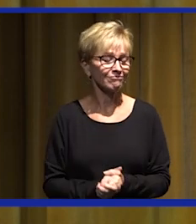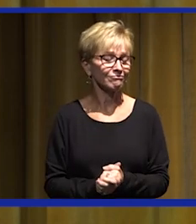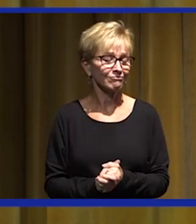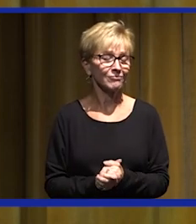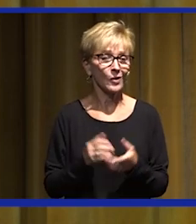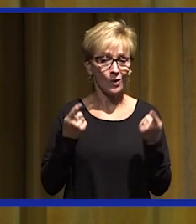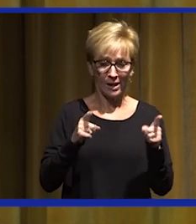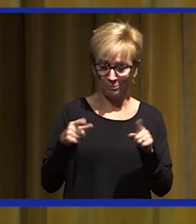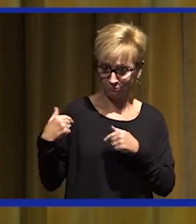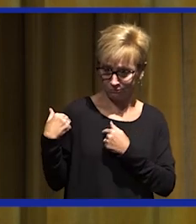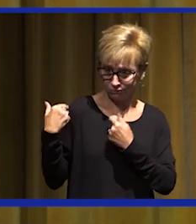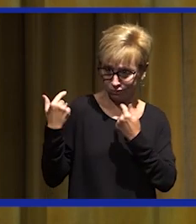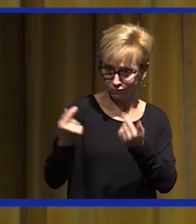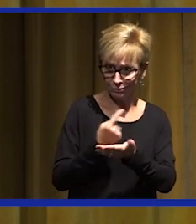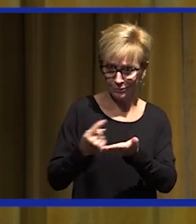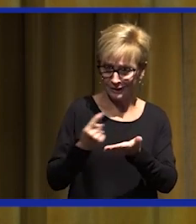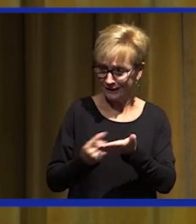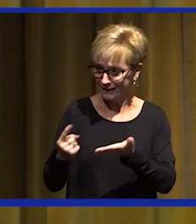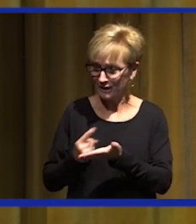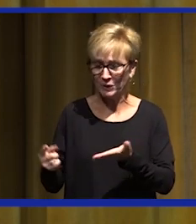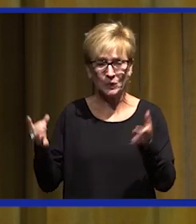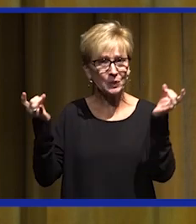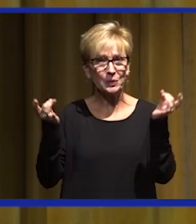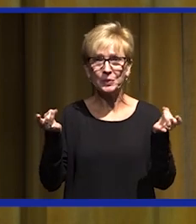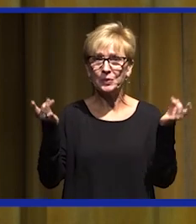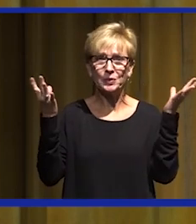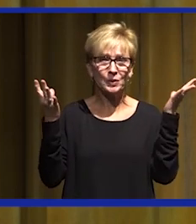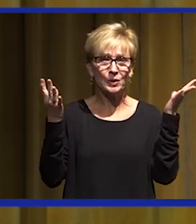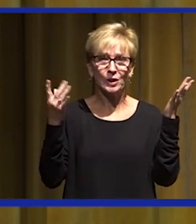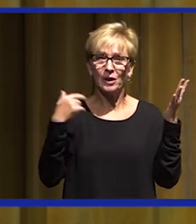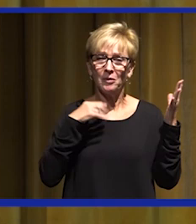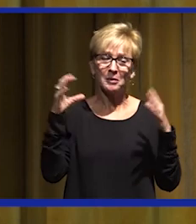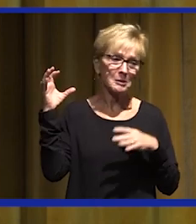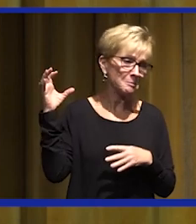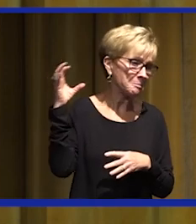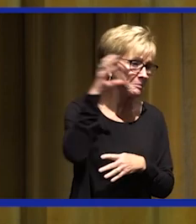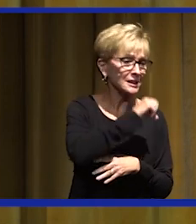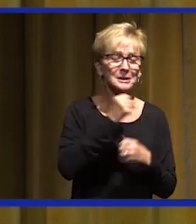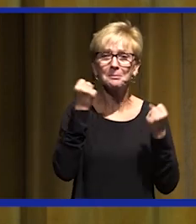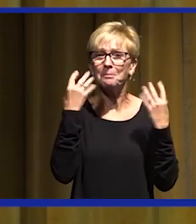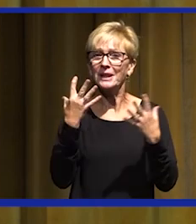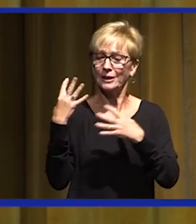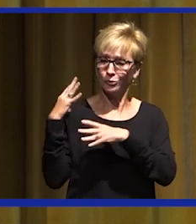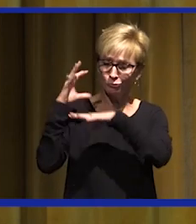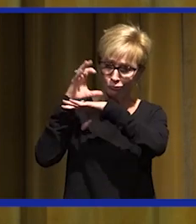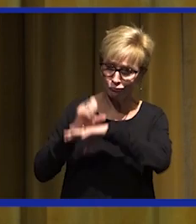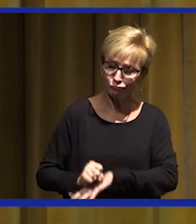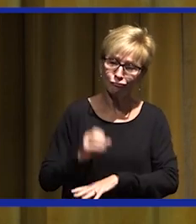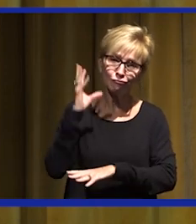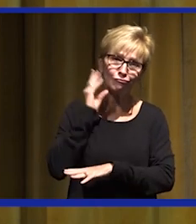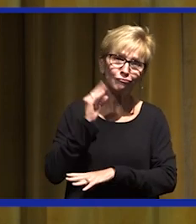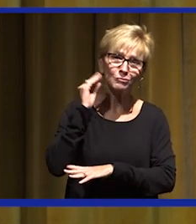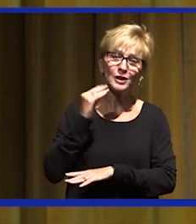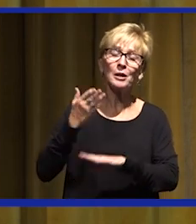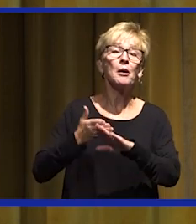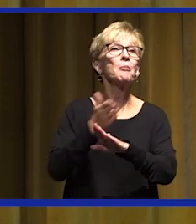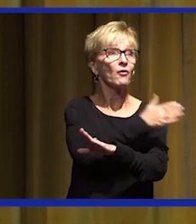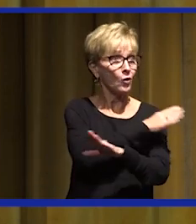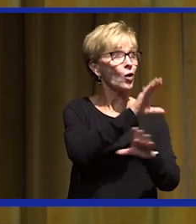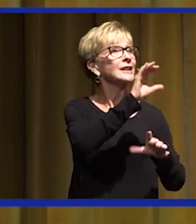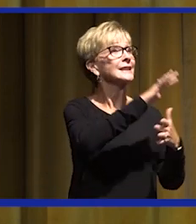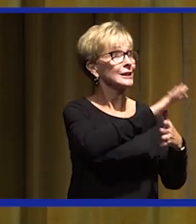past weeks has been unbelievable. We've missed out on so many traditions that previous and future